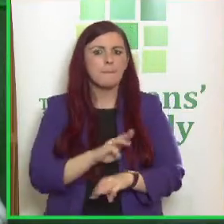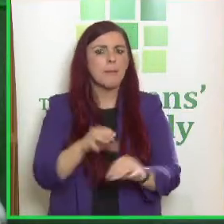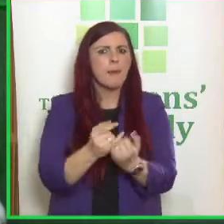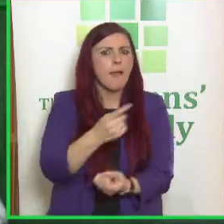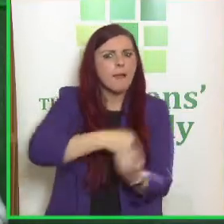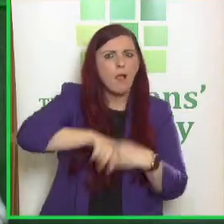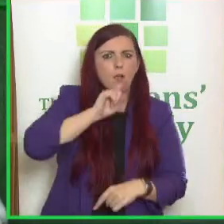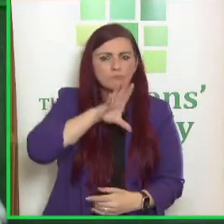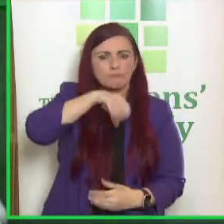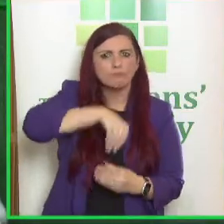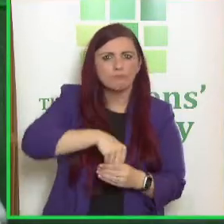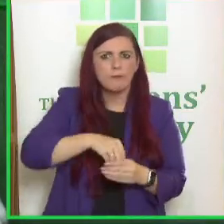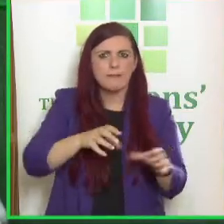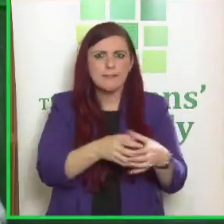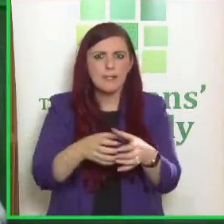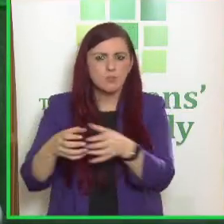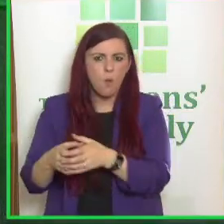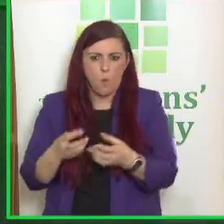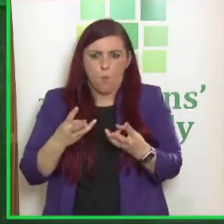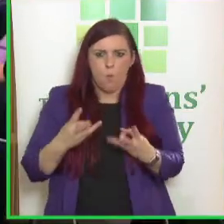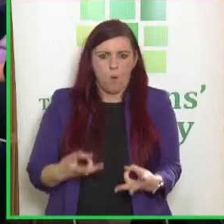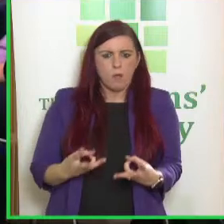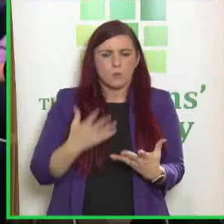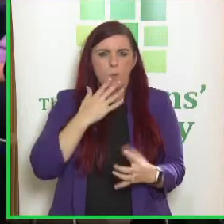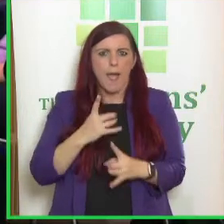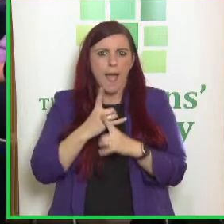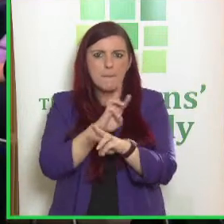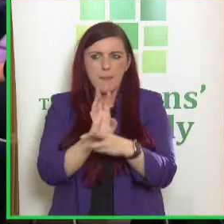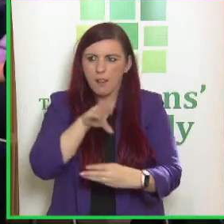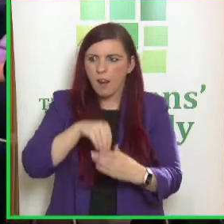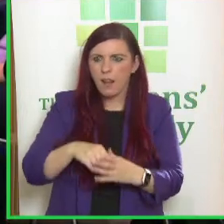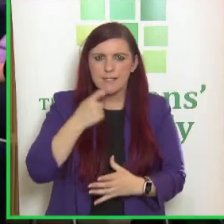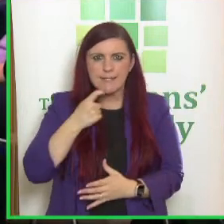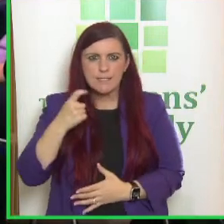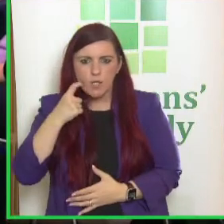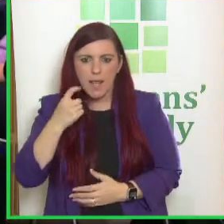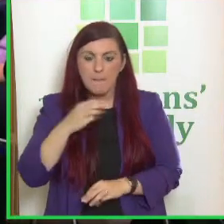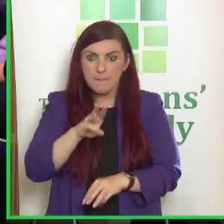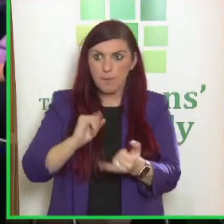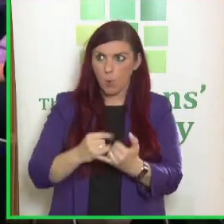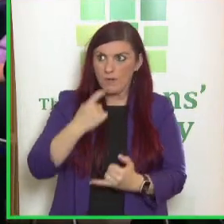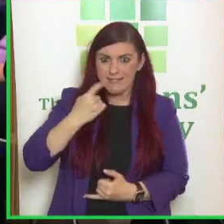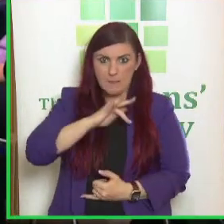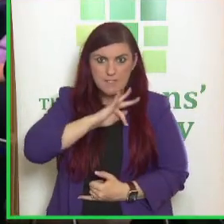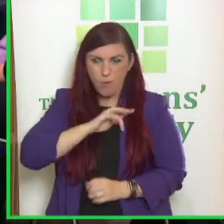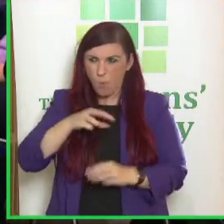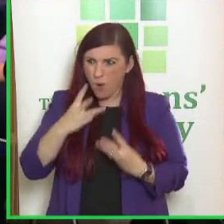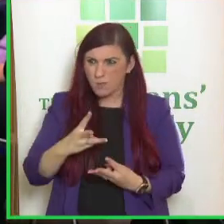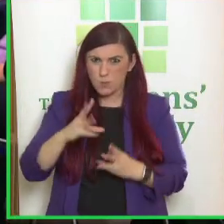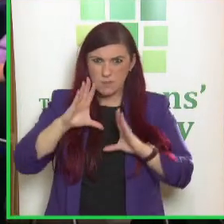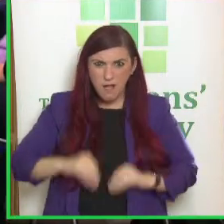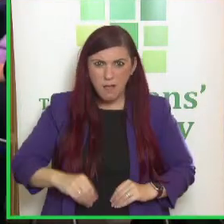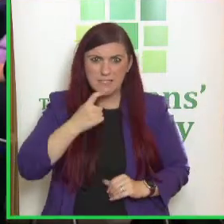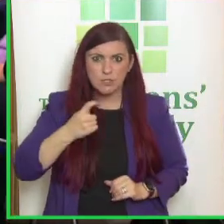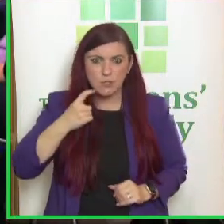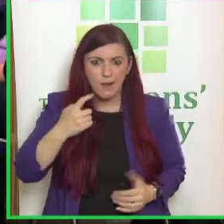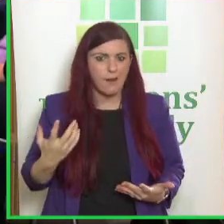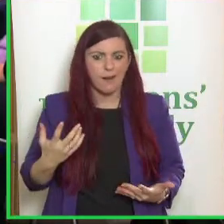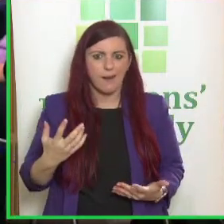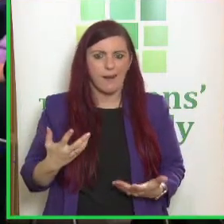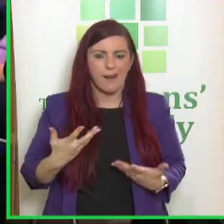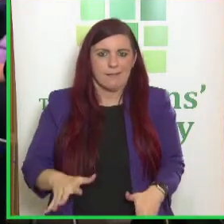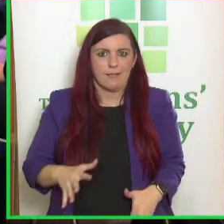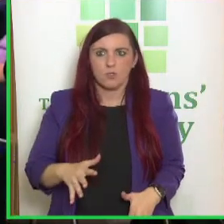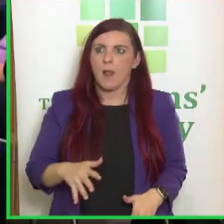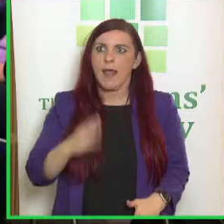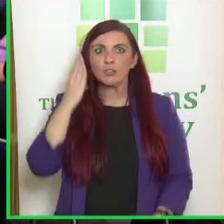want to help people out of this. People who are in addiction want to get out of addiction. They do not want, this is not a